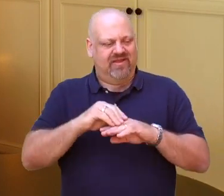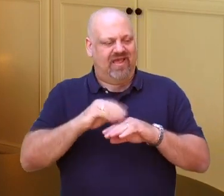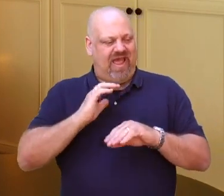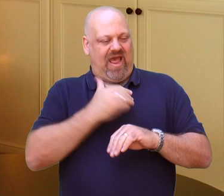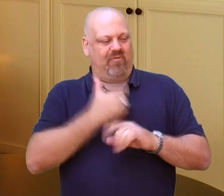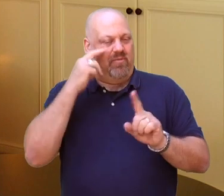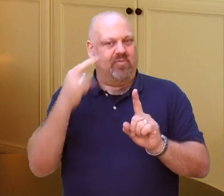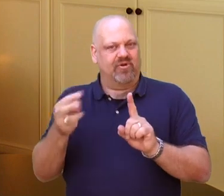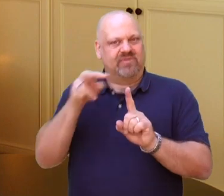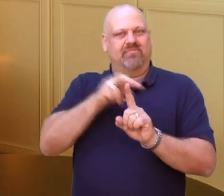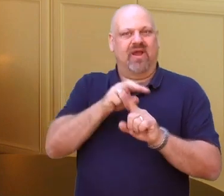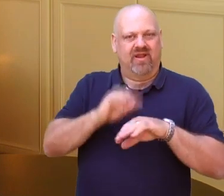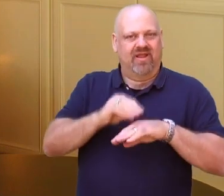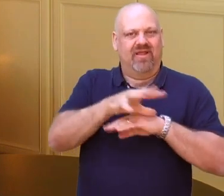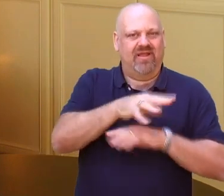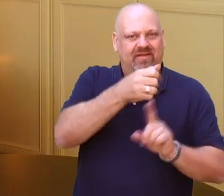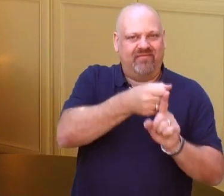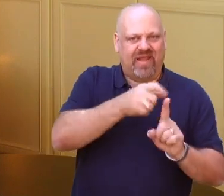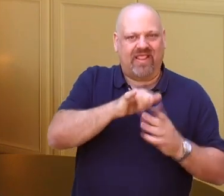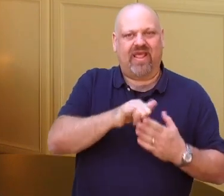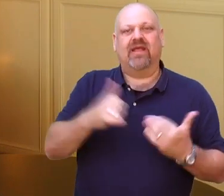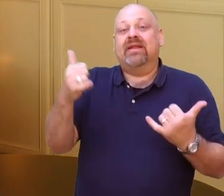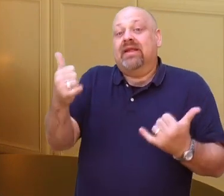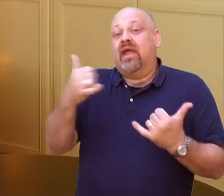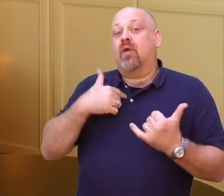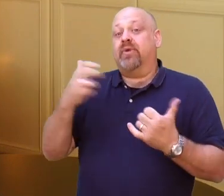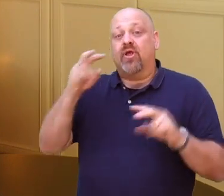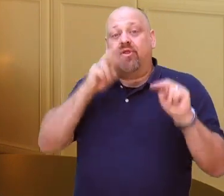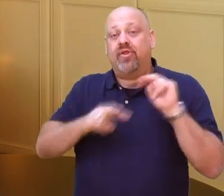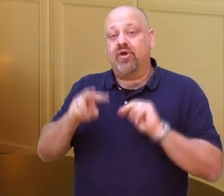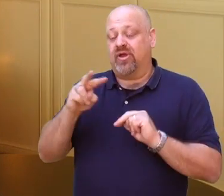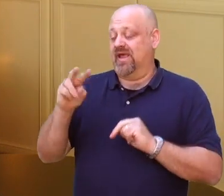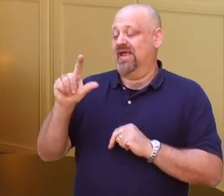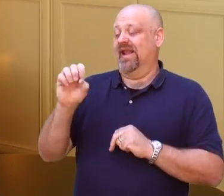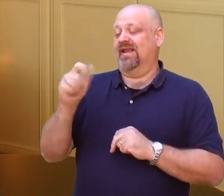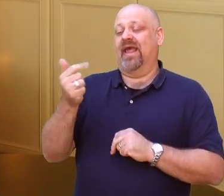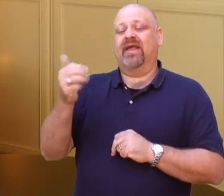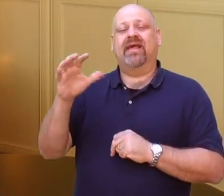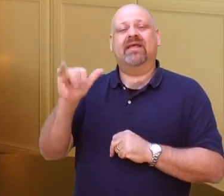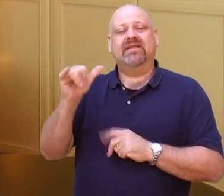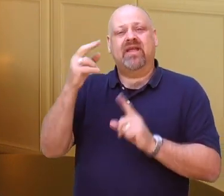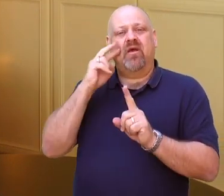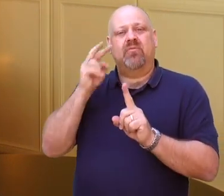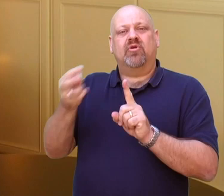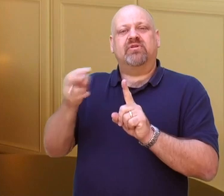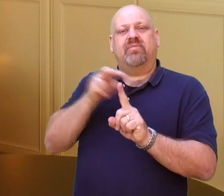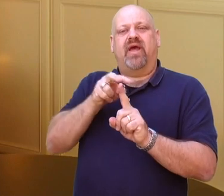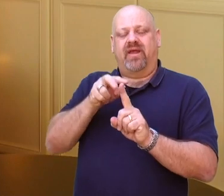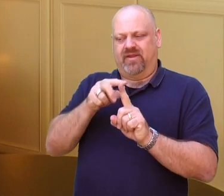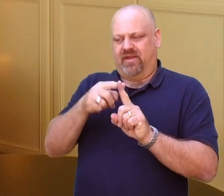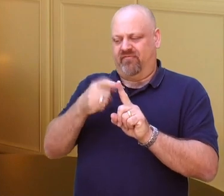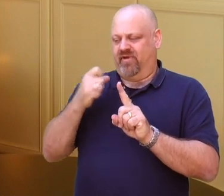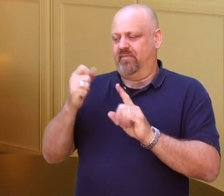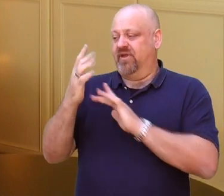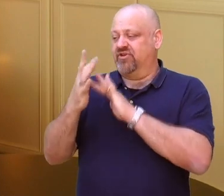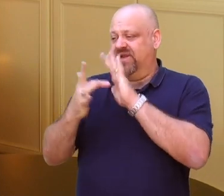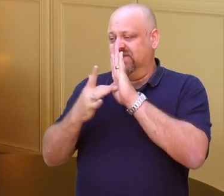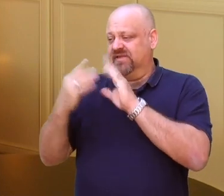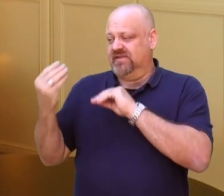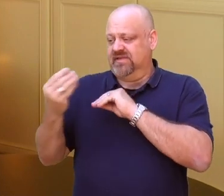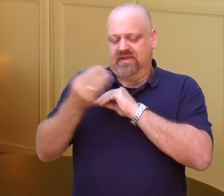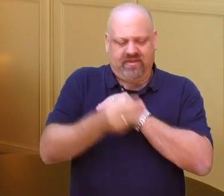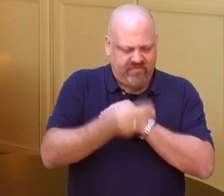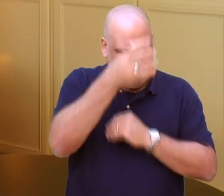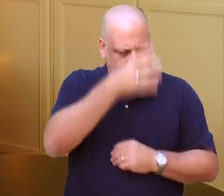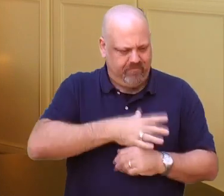our perspective. So today I want to look at the legacy of perspective that was passed from Jesus to a man named